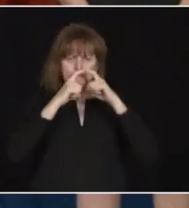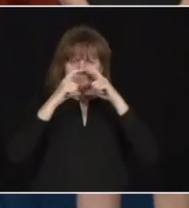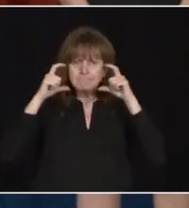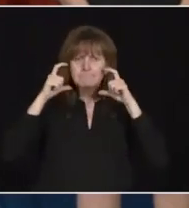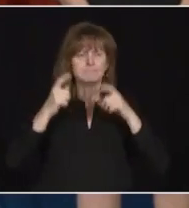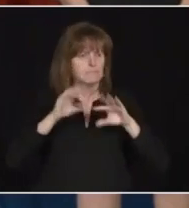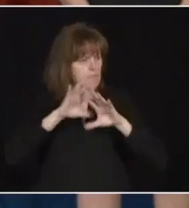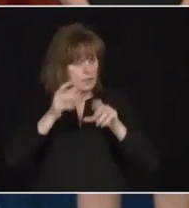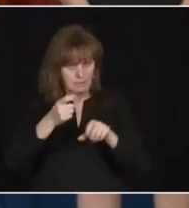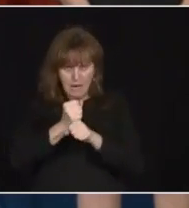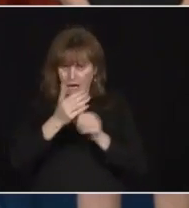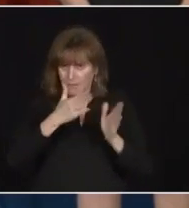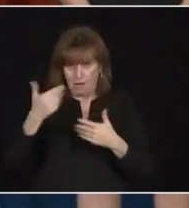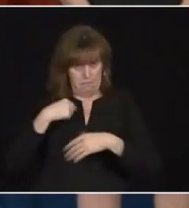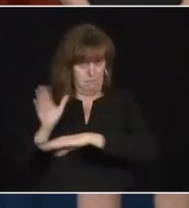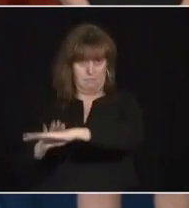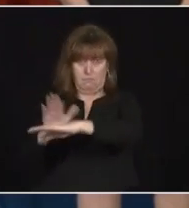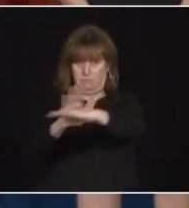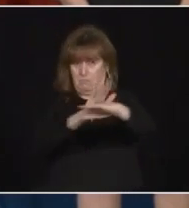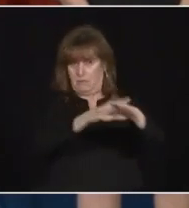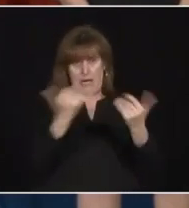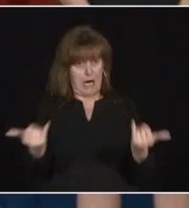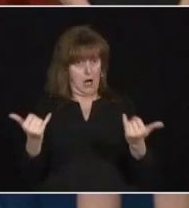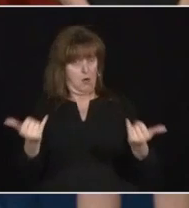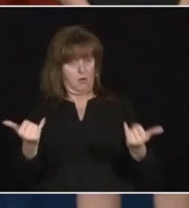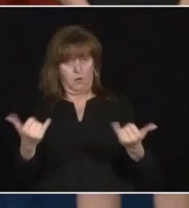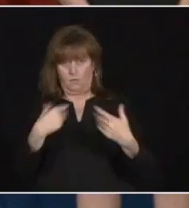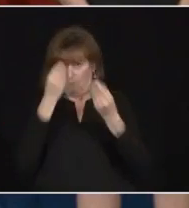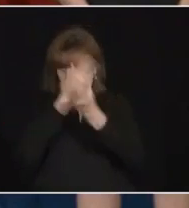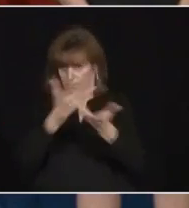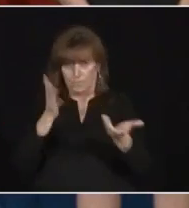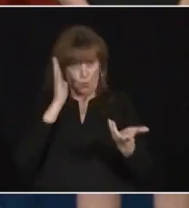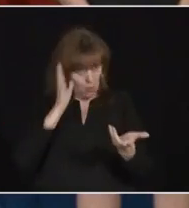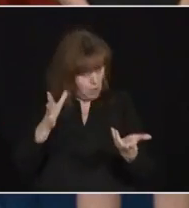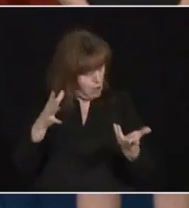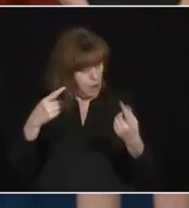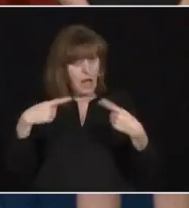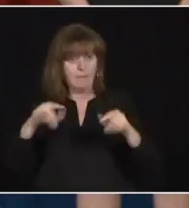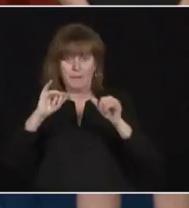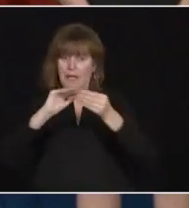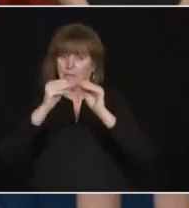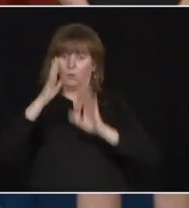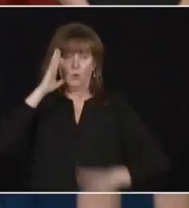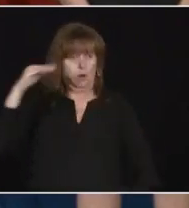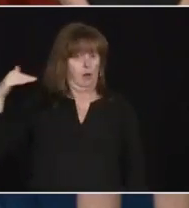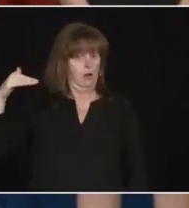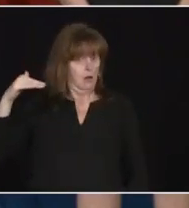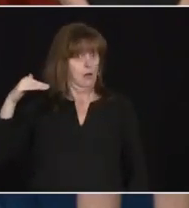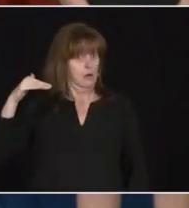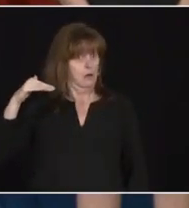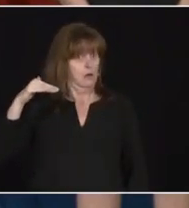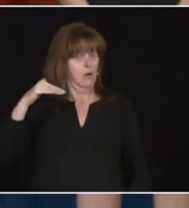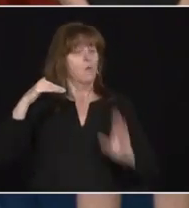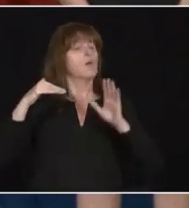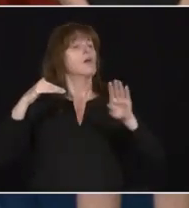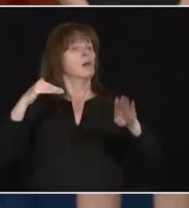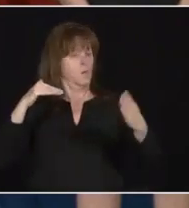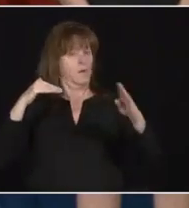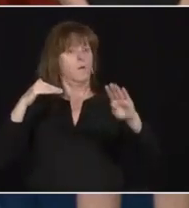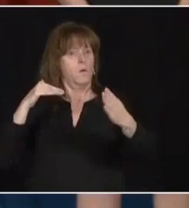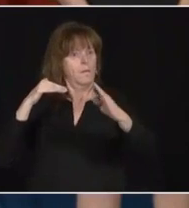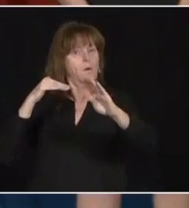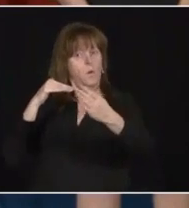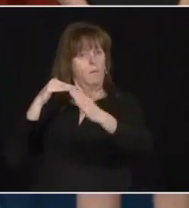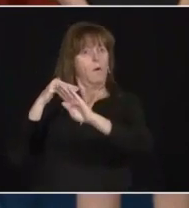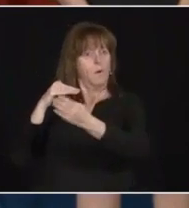there's the warning right now. It's coming, it's inevitable. The numbers keep going down. We're gonna get the economy going based on health